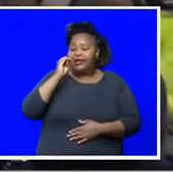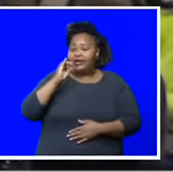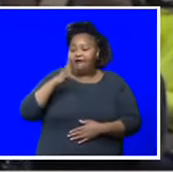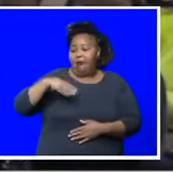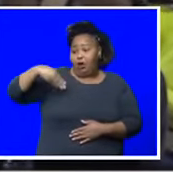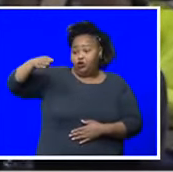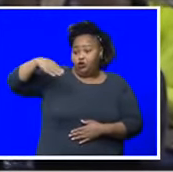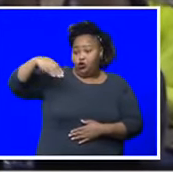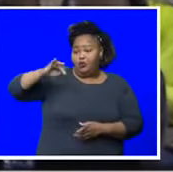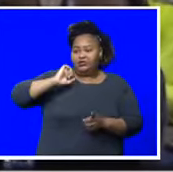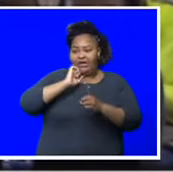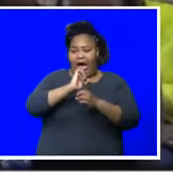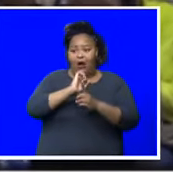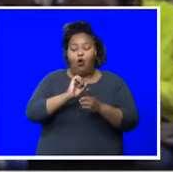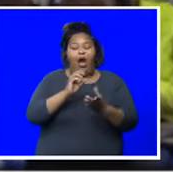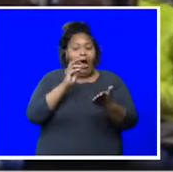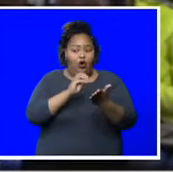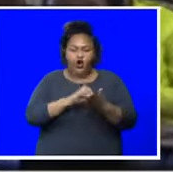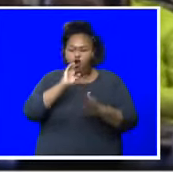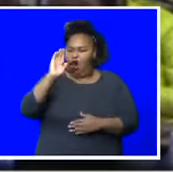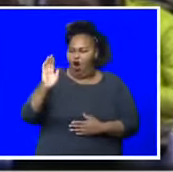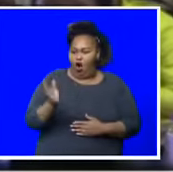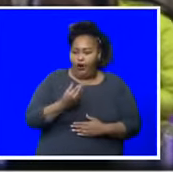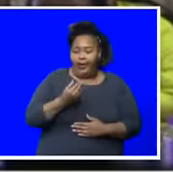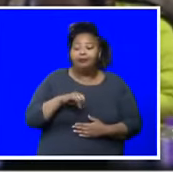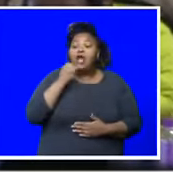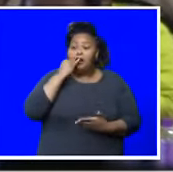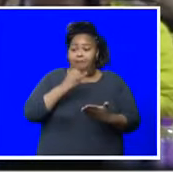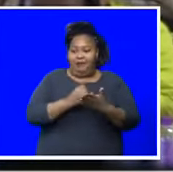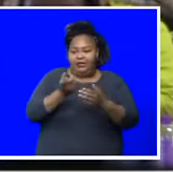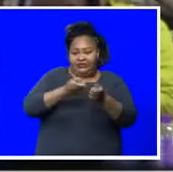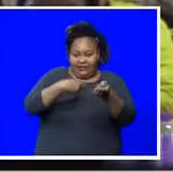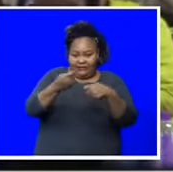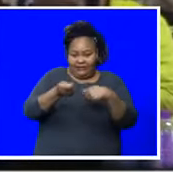completely withdrawing the trading license, and this is one more step